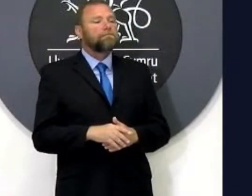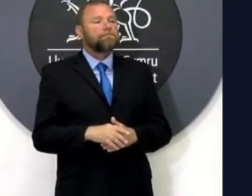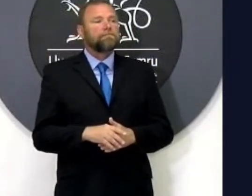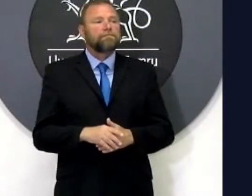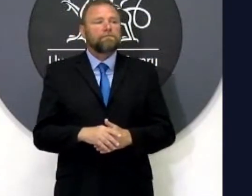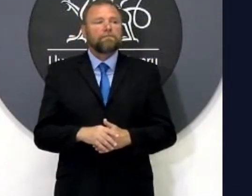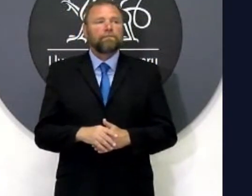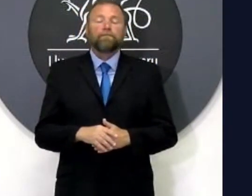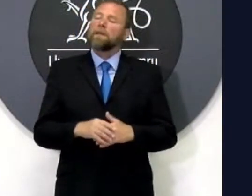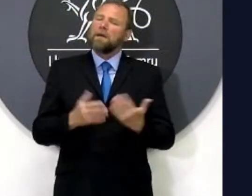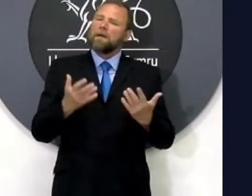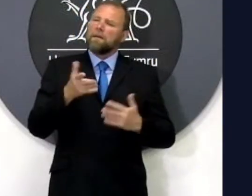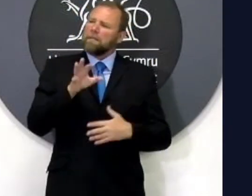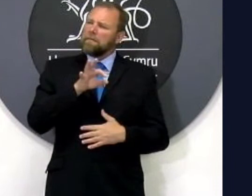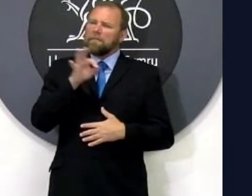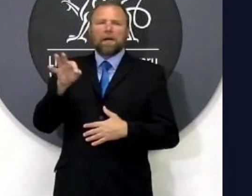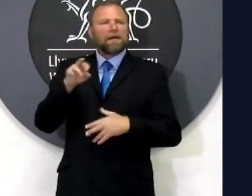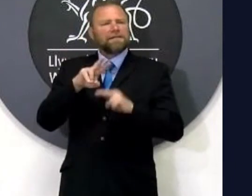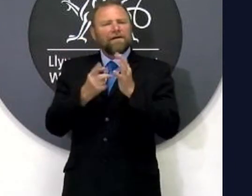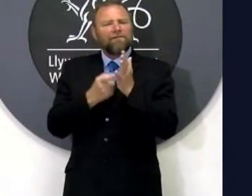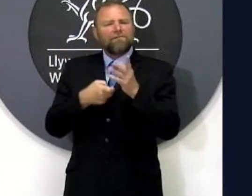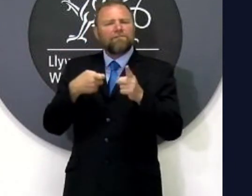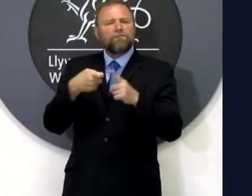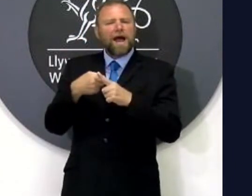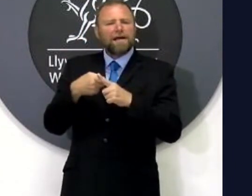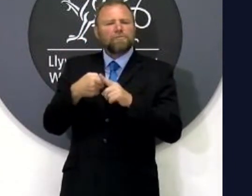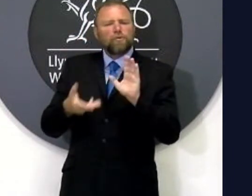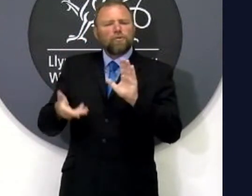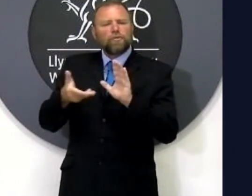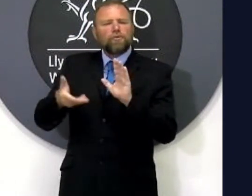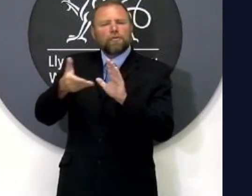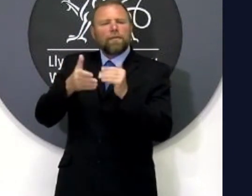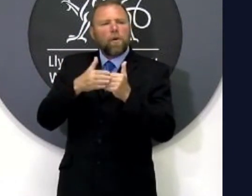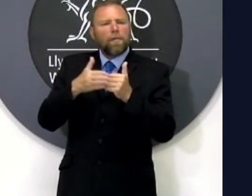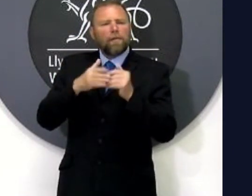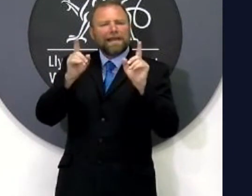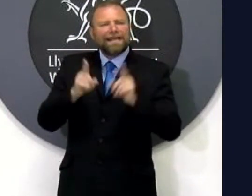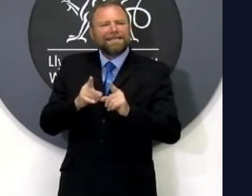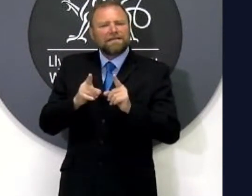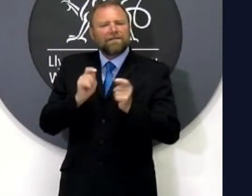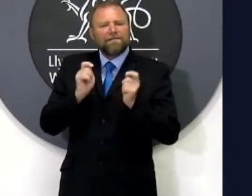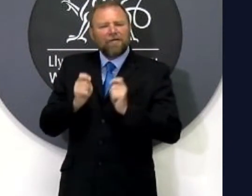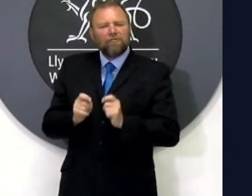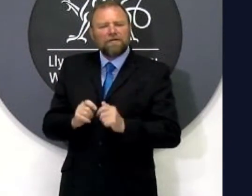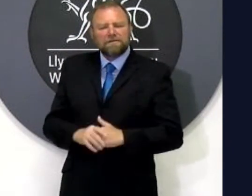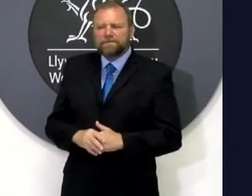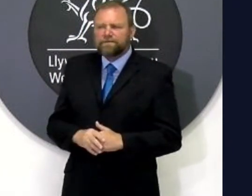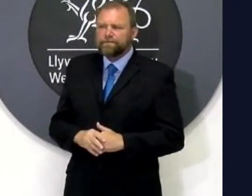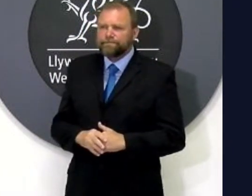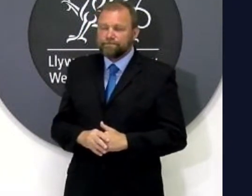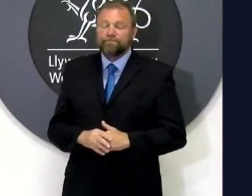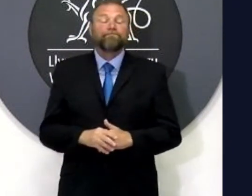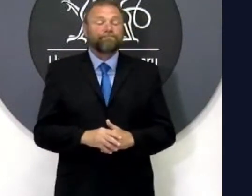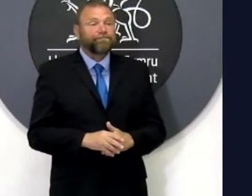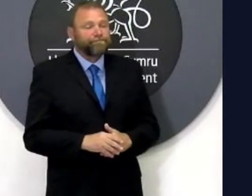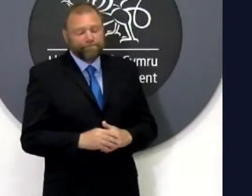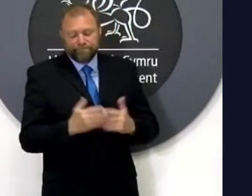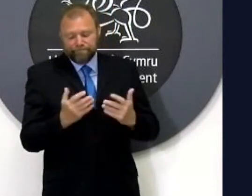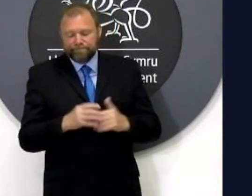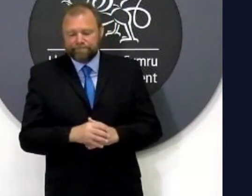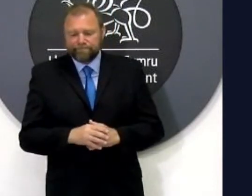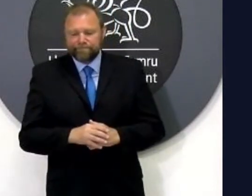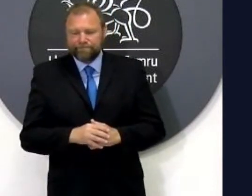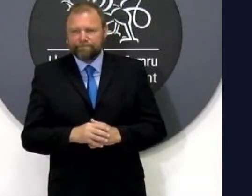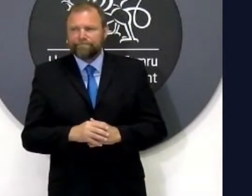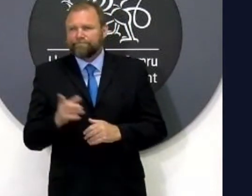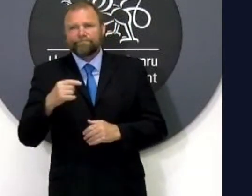ask Frank to touch on the Indian variant a bit more, if that would be possible. Well, what I would say, Ellie, is